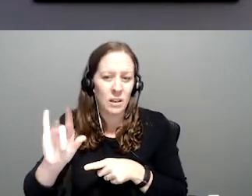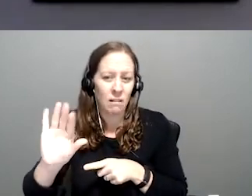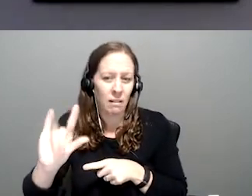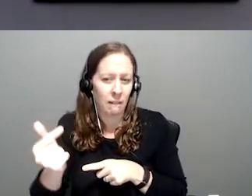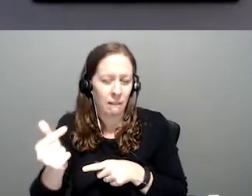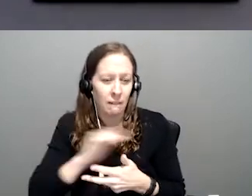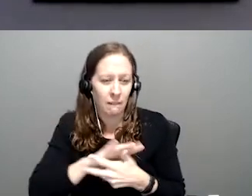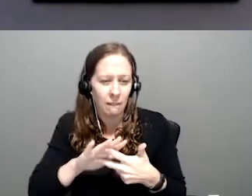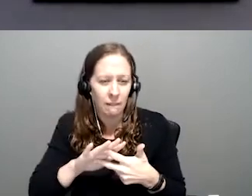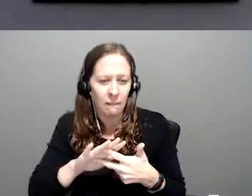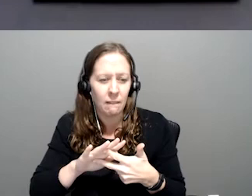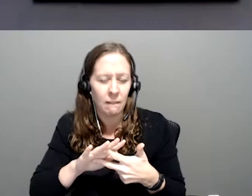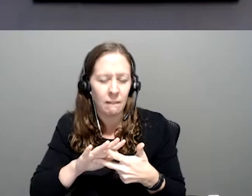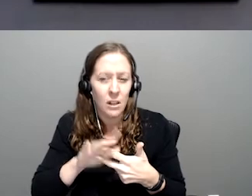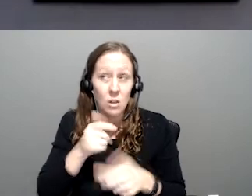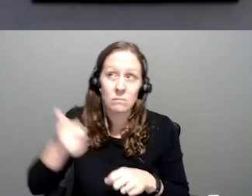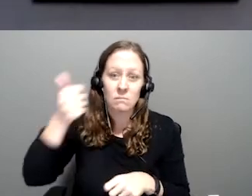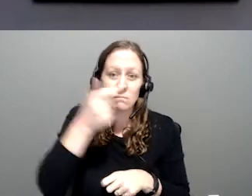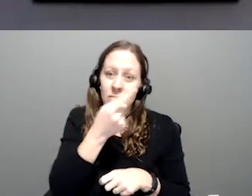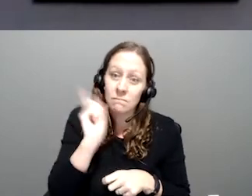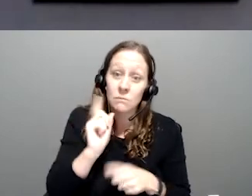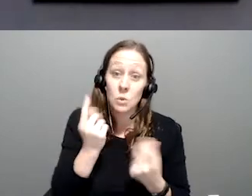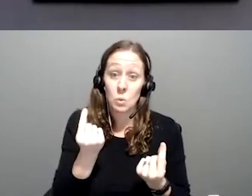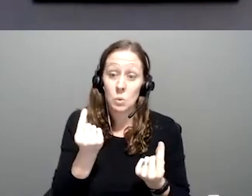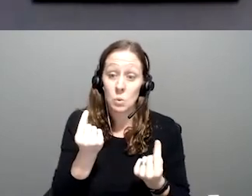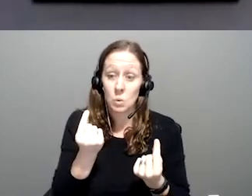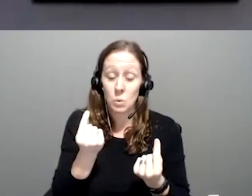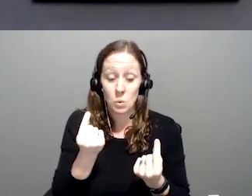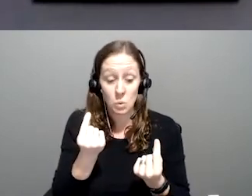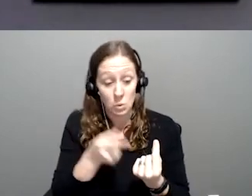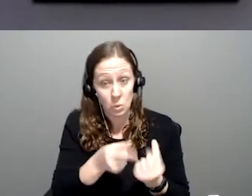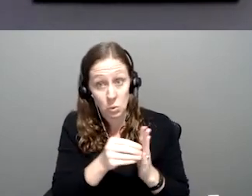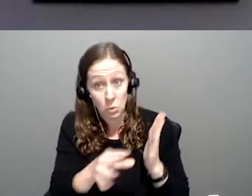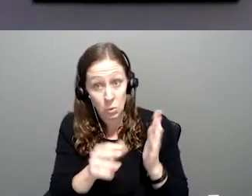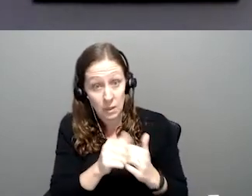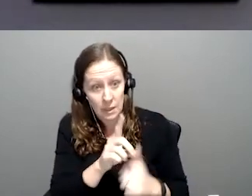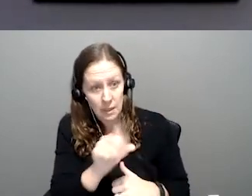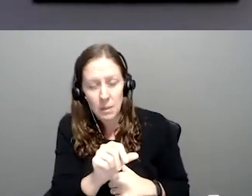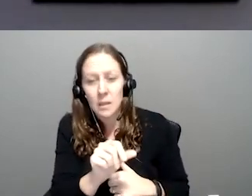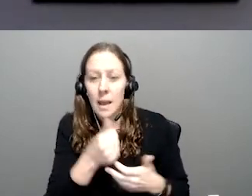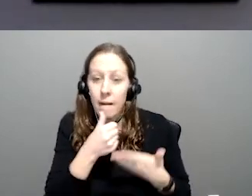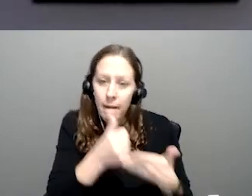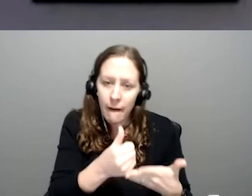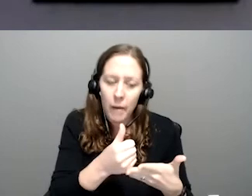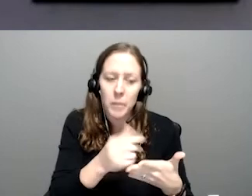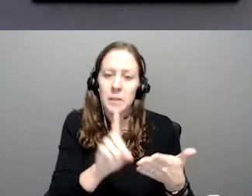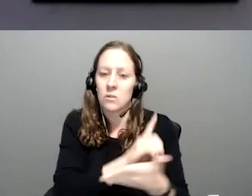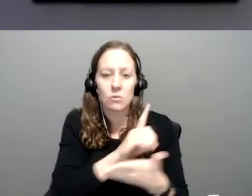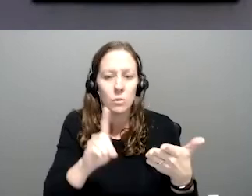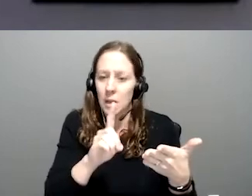to identify helping students with disabilities, or not discriminating against students with disabilities,